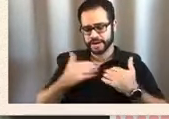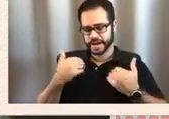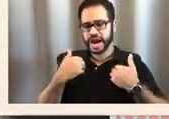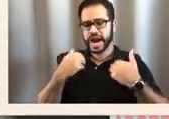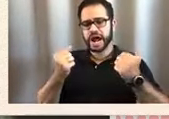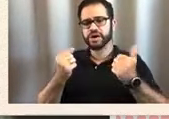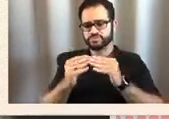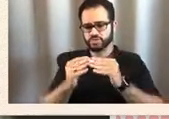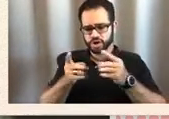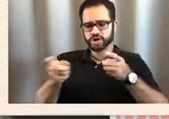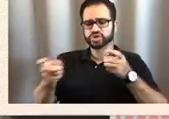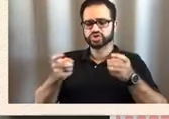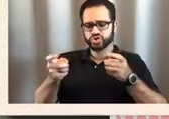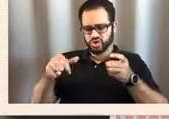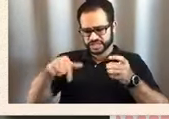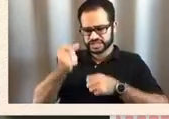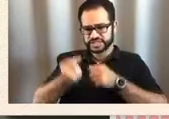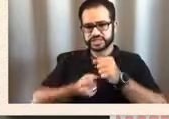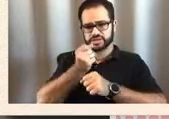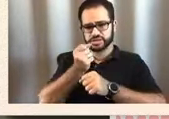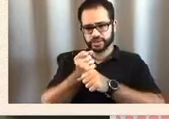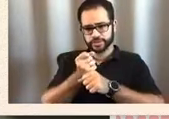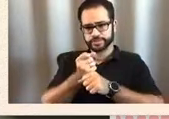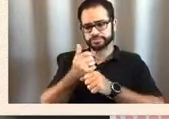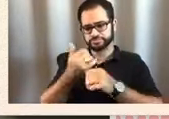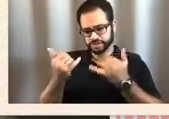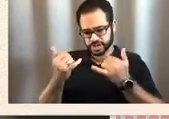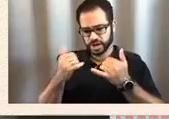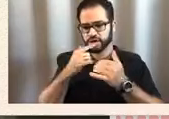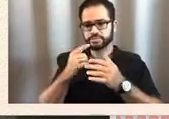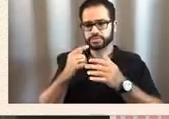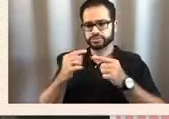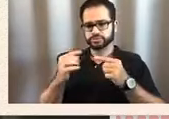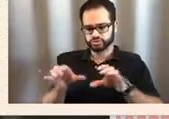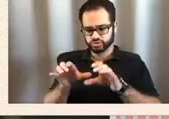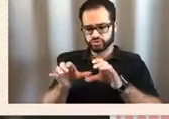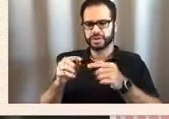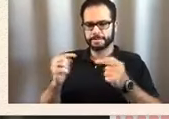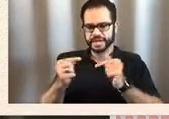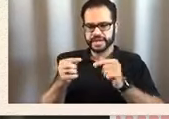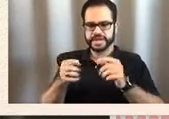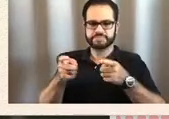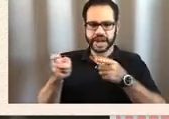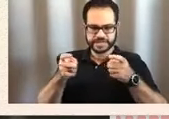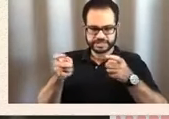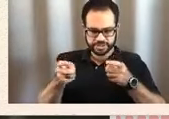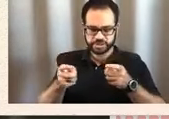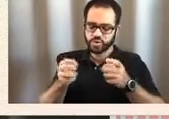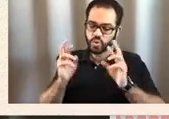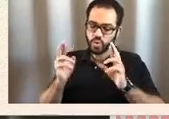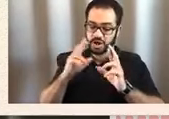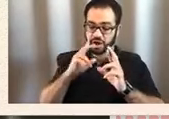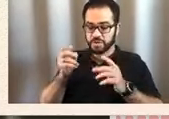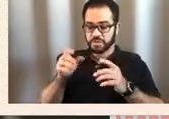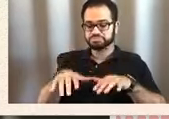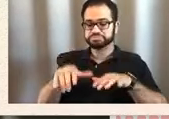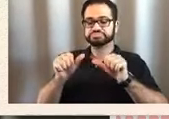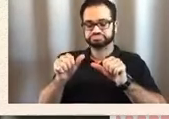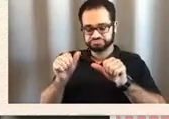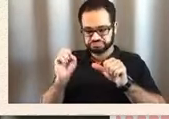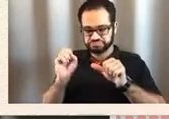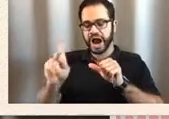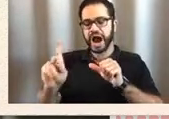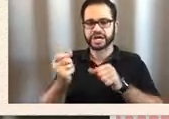year. I'm under pain management now, so hopefully I'll get that under control and I'll be able to come back next year.